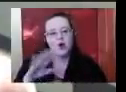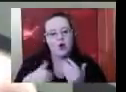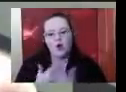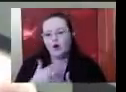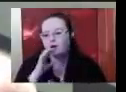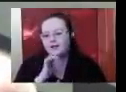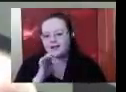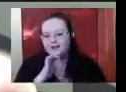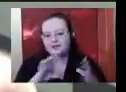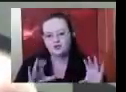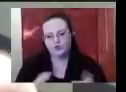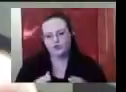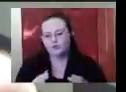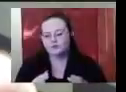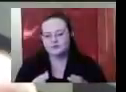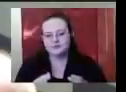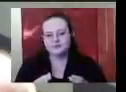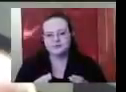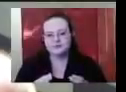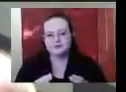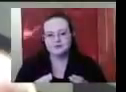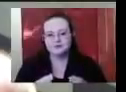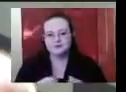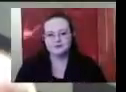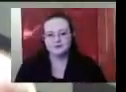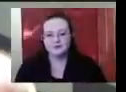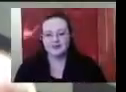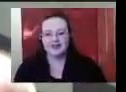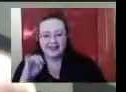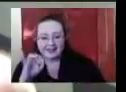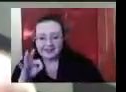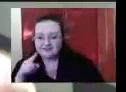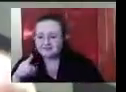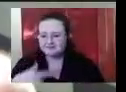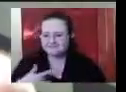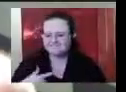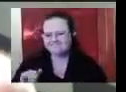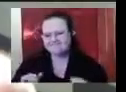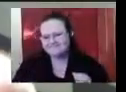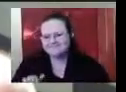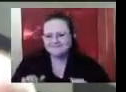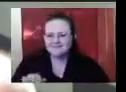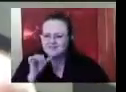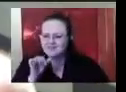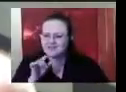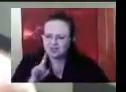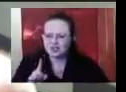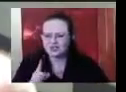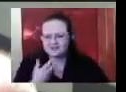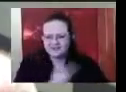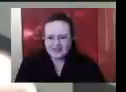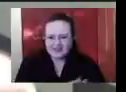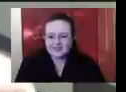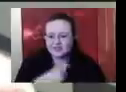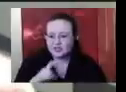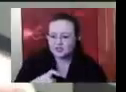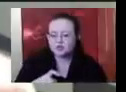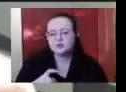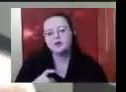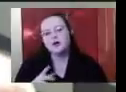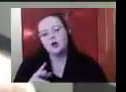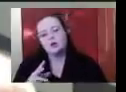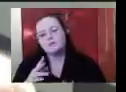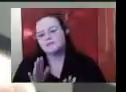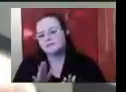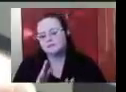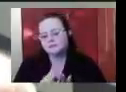yet eligible for vaccination. If you're currently on the fence about vaccination, please make sure you're looking at credible